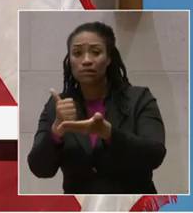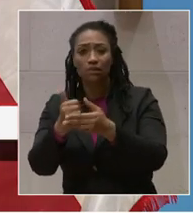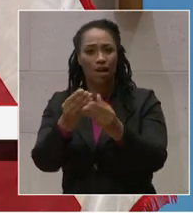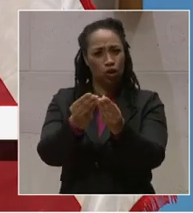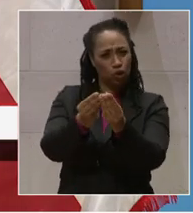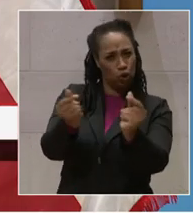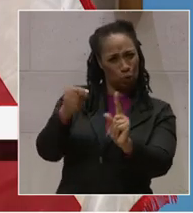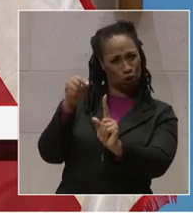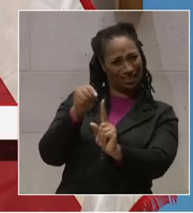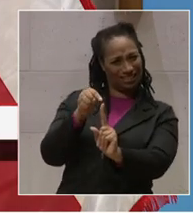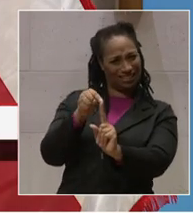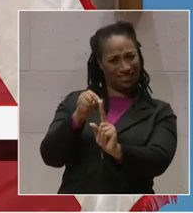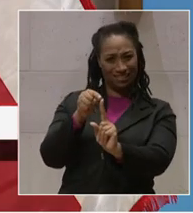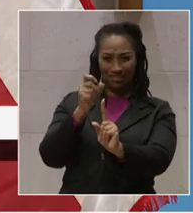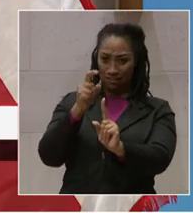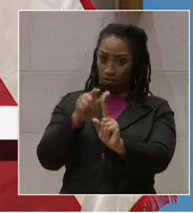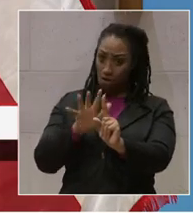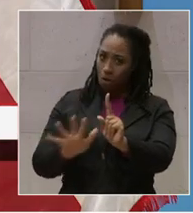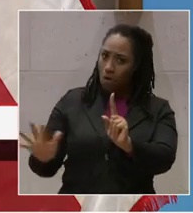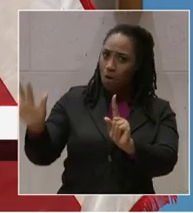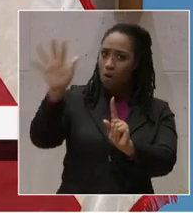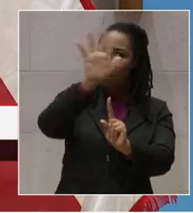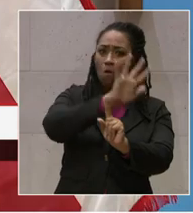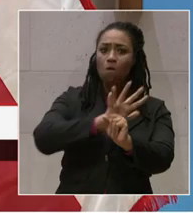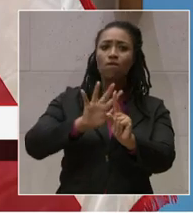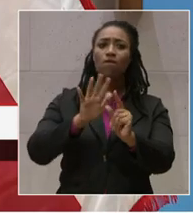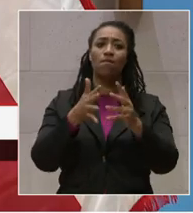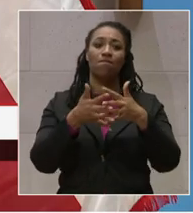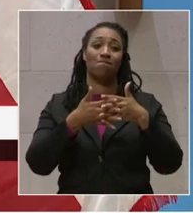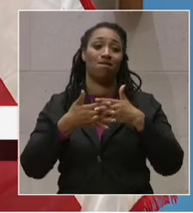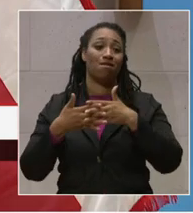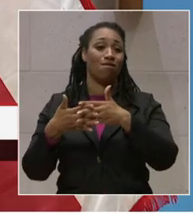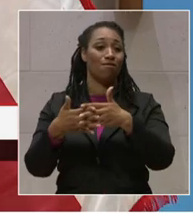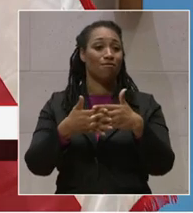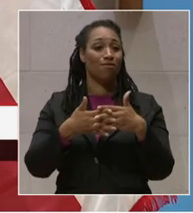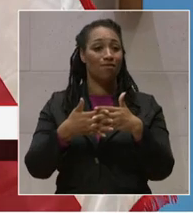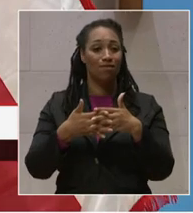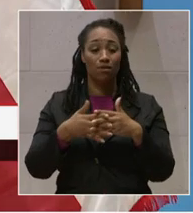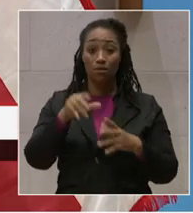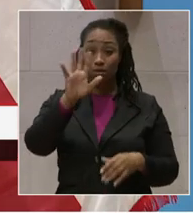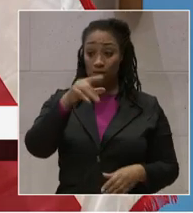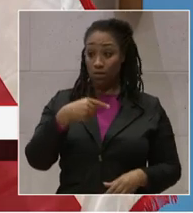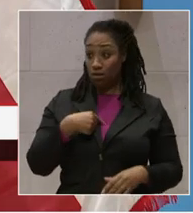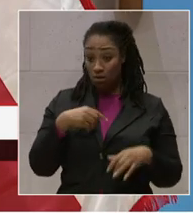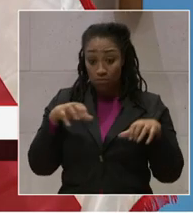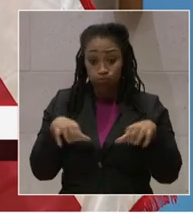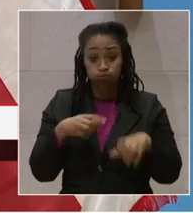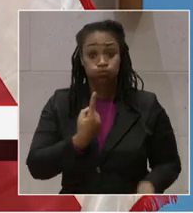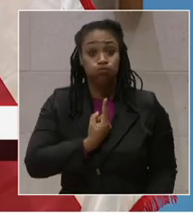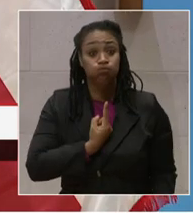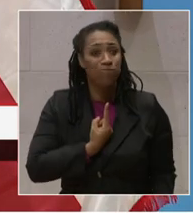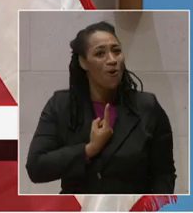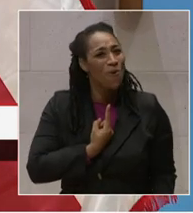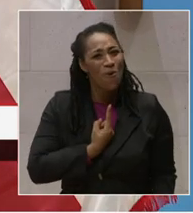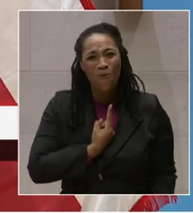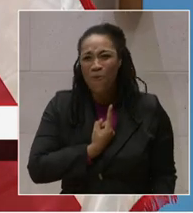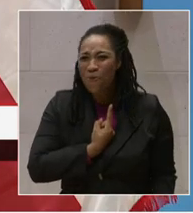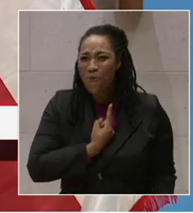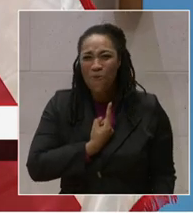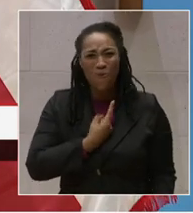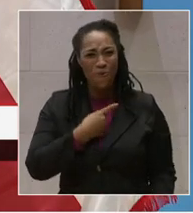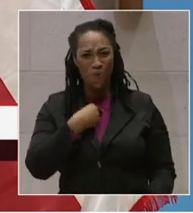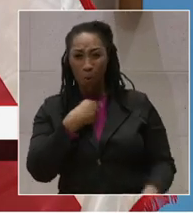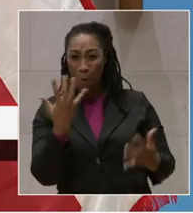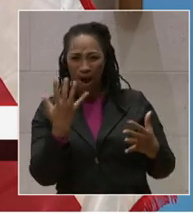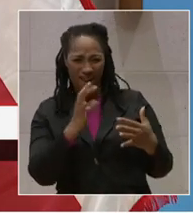America. But we recognize that we can't do it alone. And we think about the collectivity of the